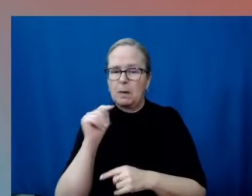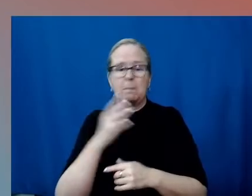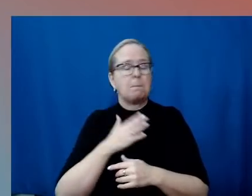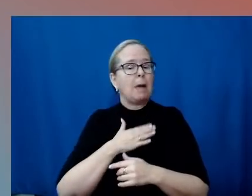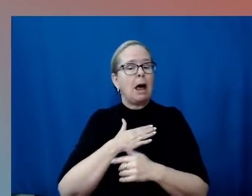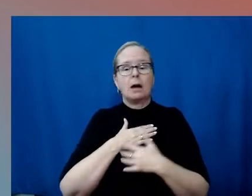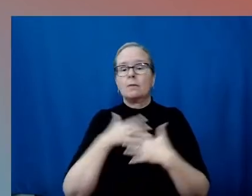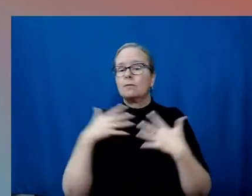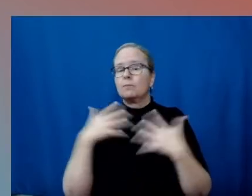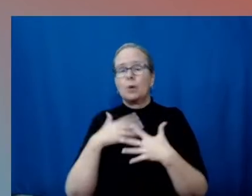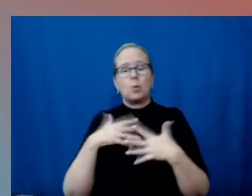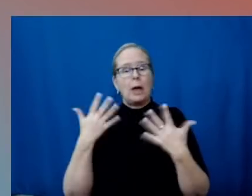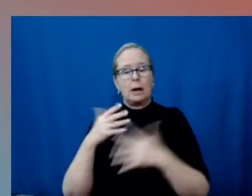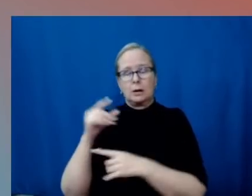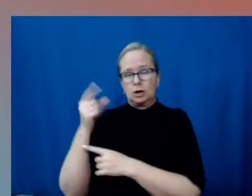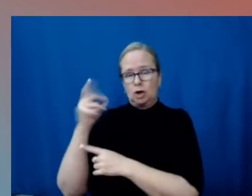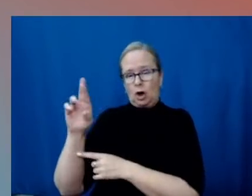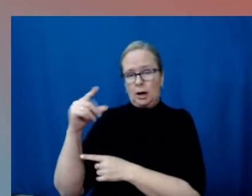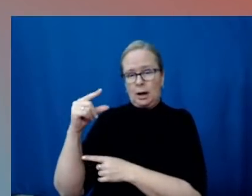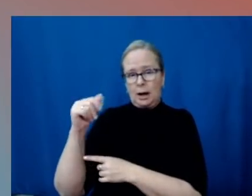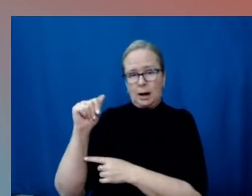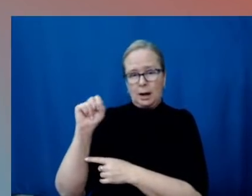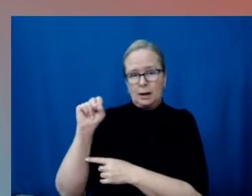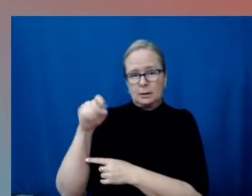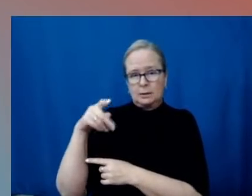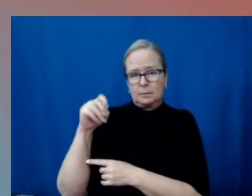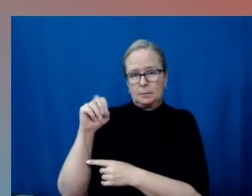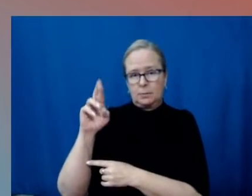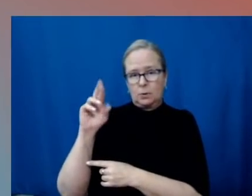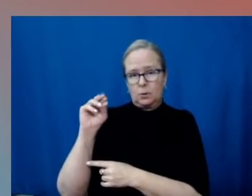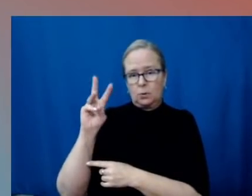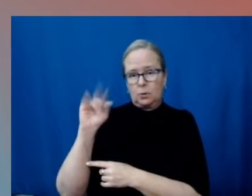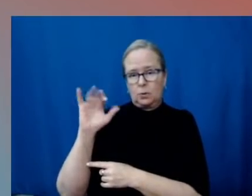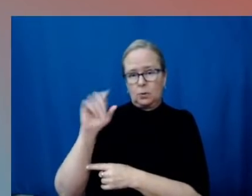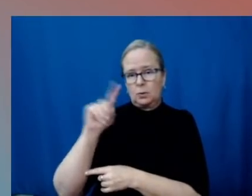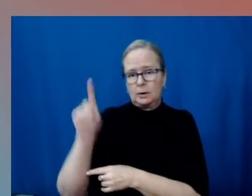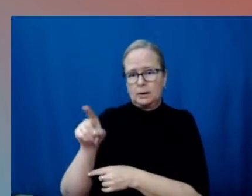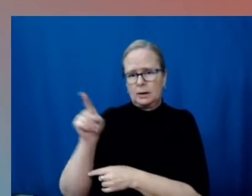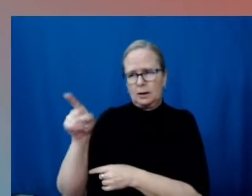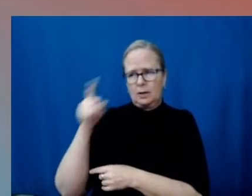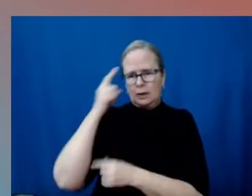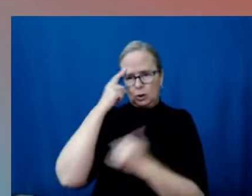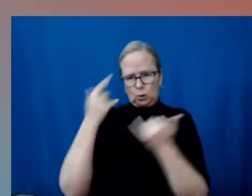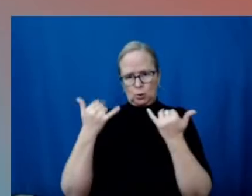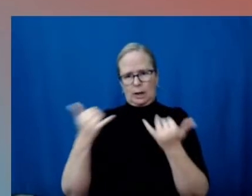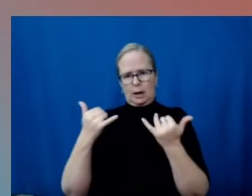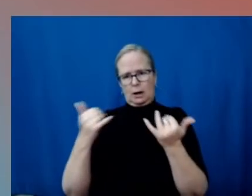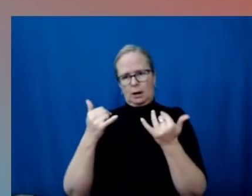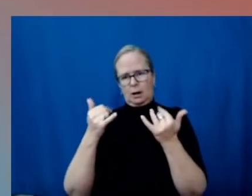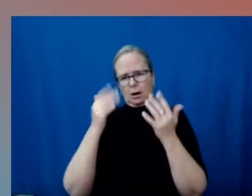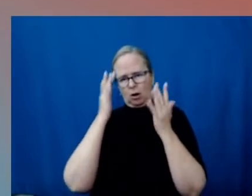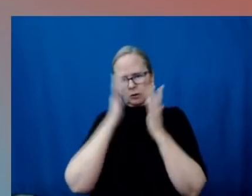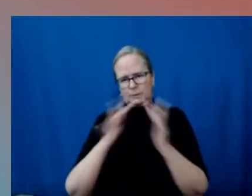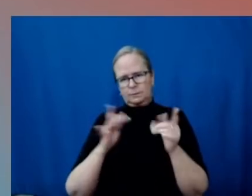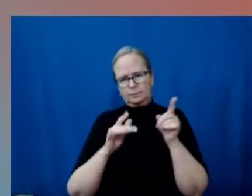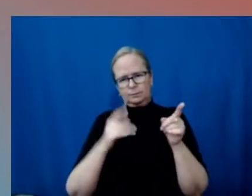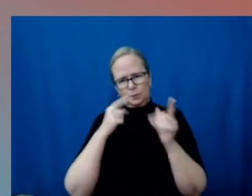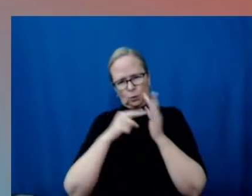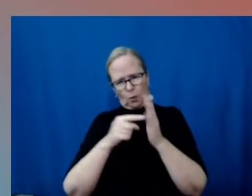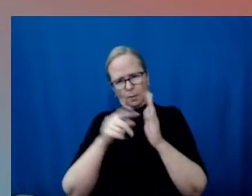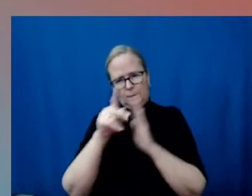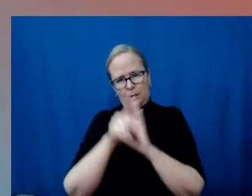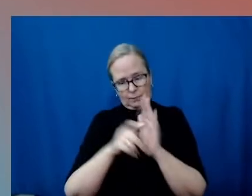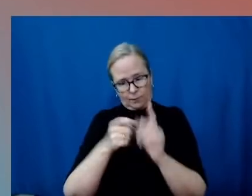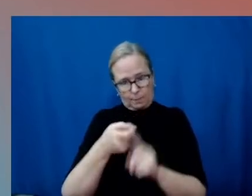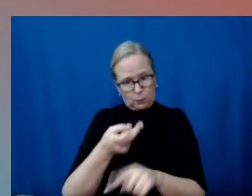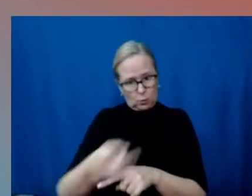that if we think of those hospitalizations as indicative of policy 2 weeks ago, that means that changes in